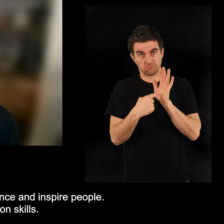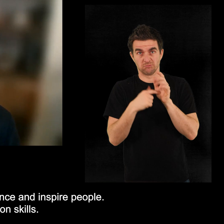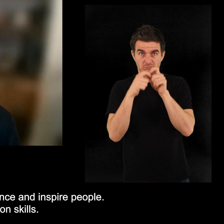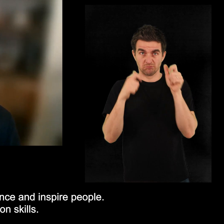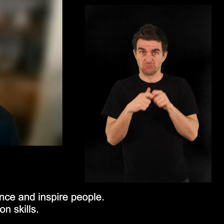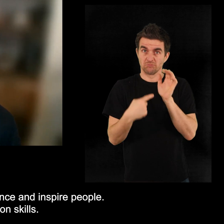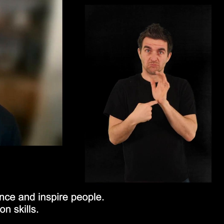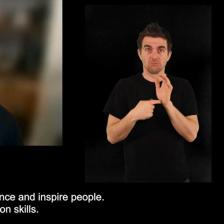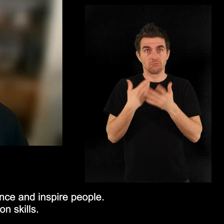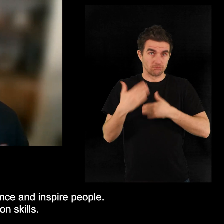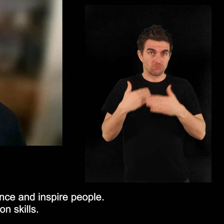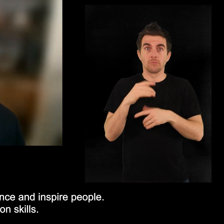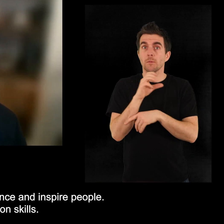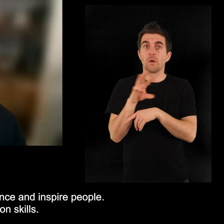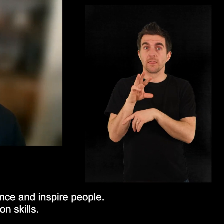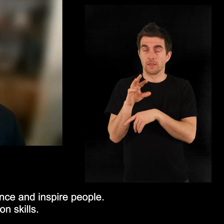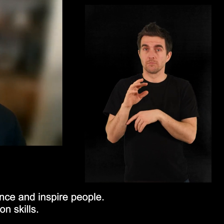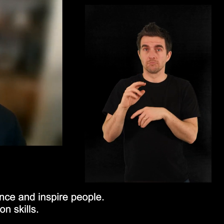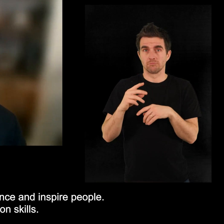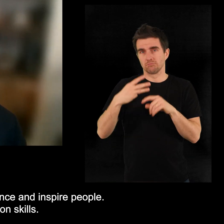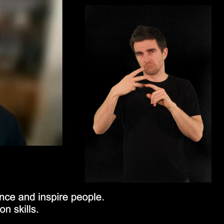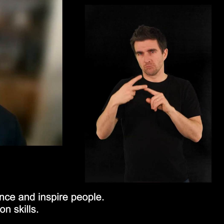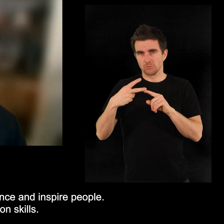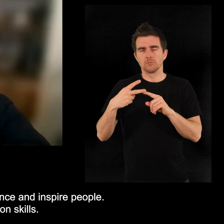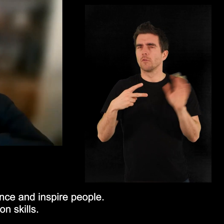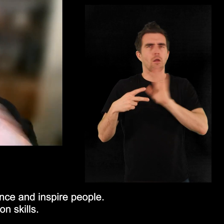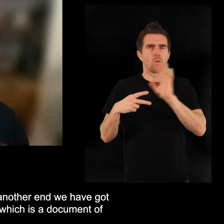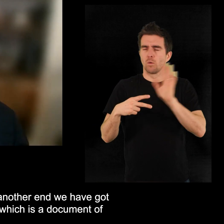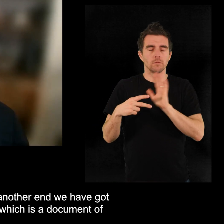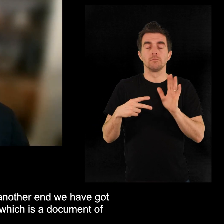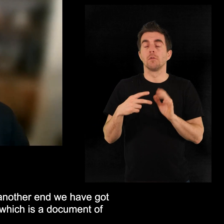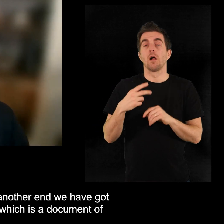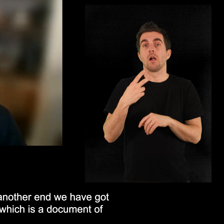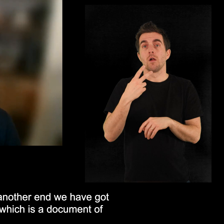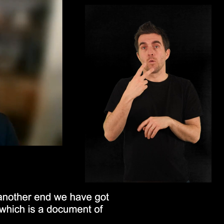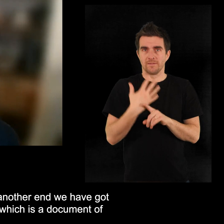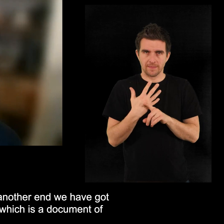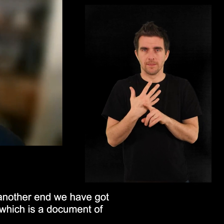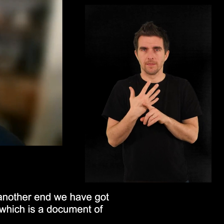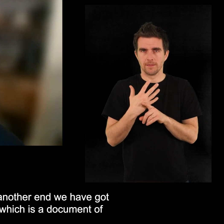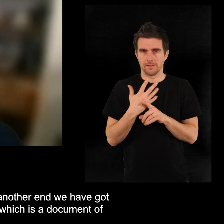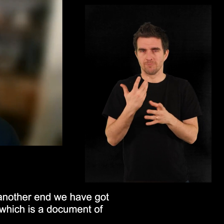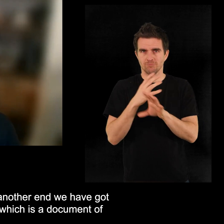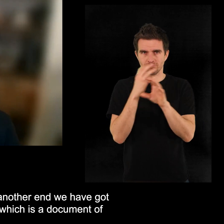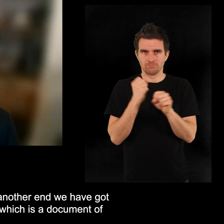influence and inspire people. You need good communication skills. Coming at democracy from another end, we've got the